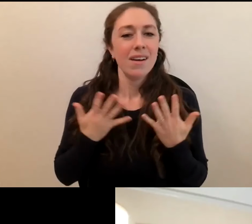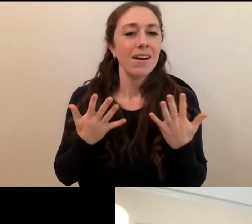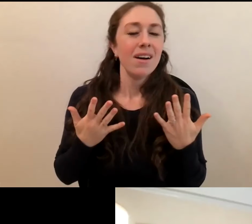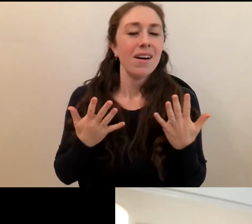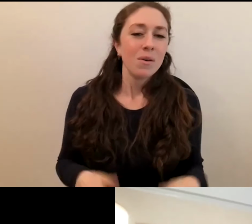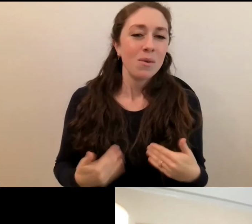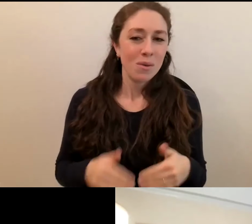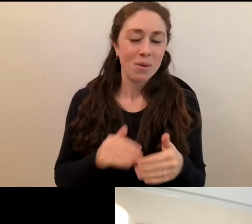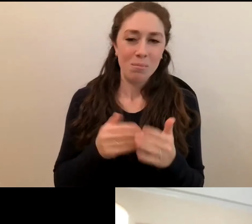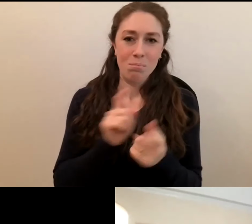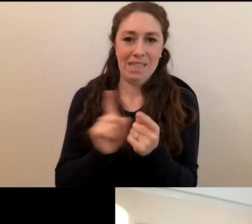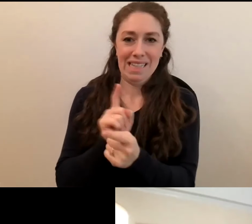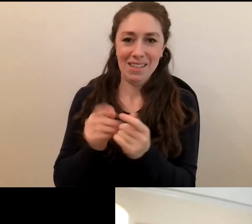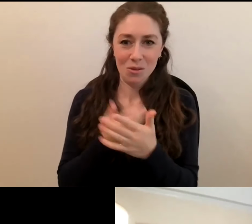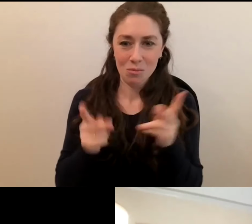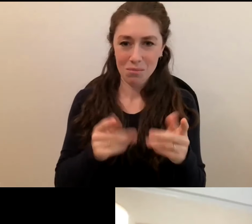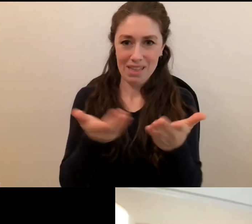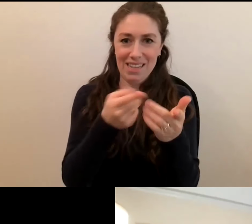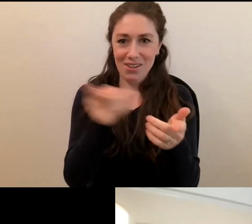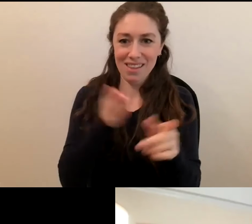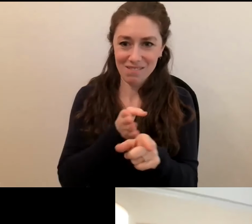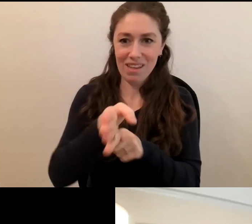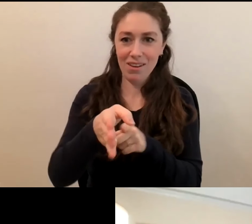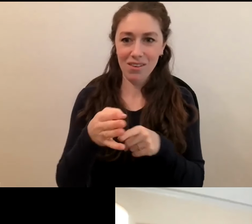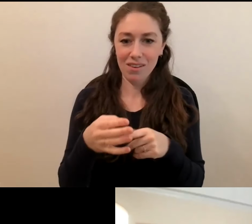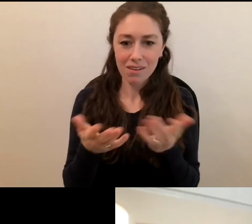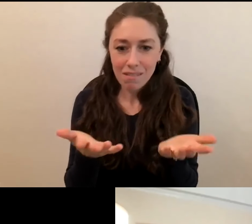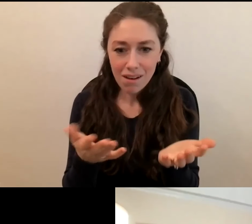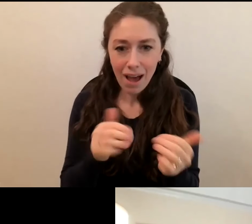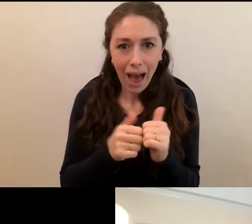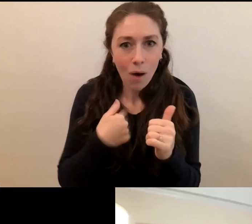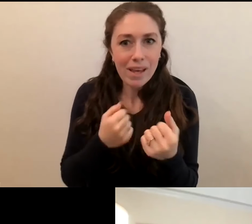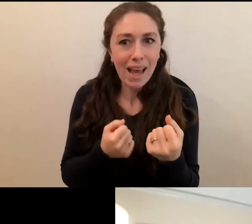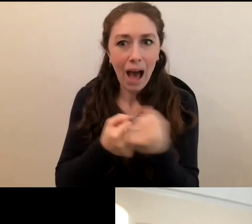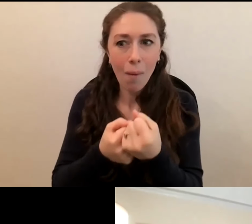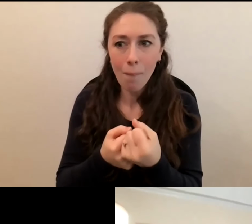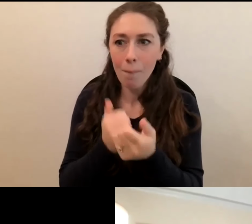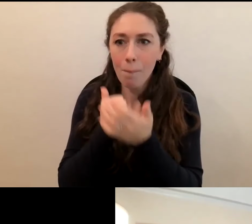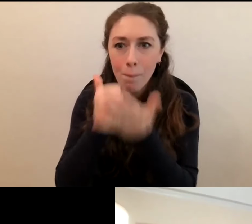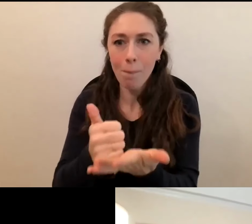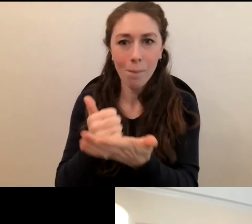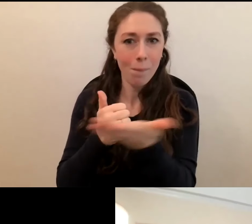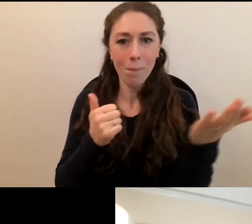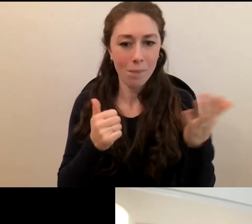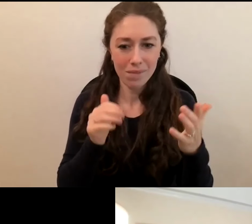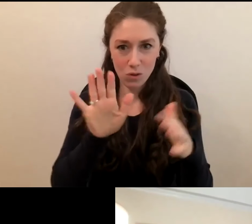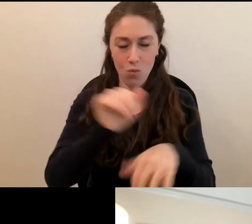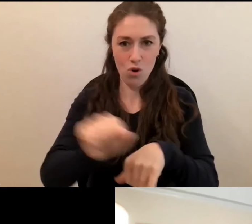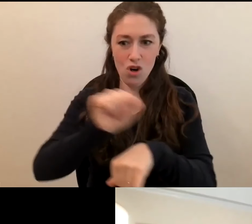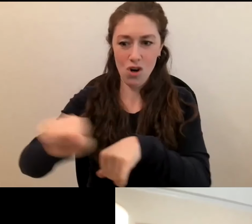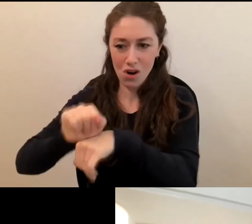new folks in the space and to see how we can help empower all the work that's going on across the country.